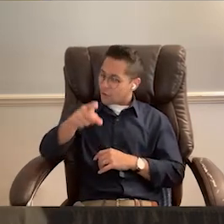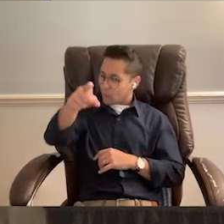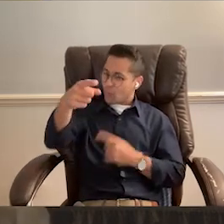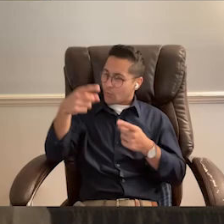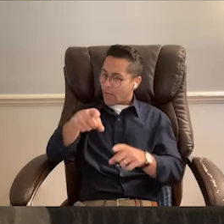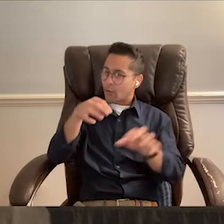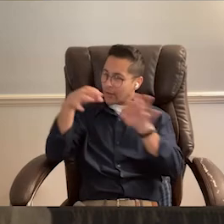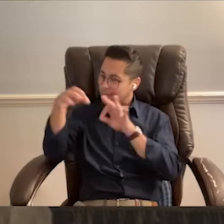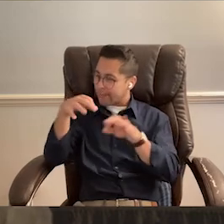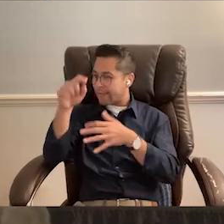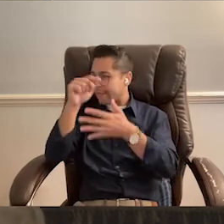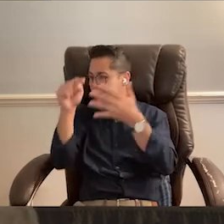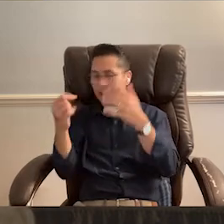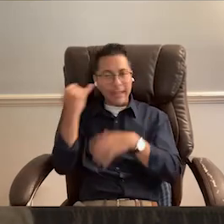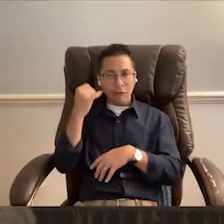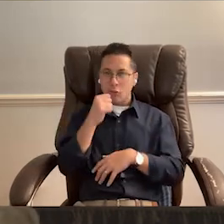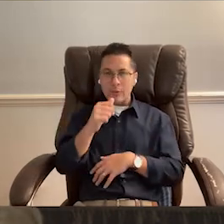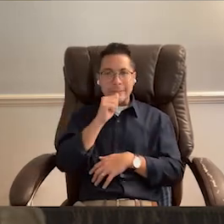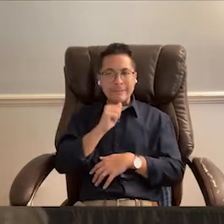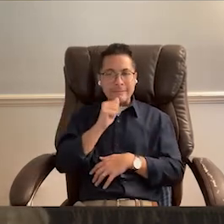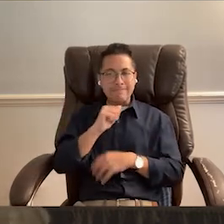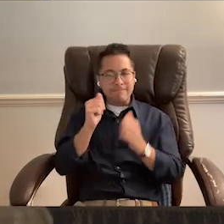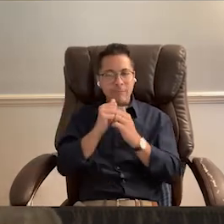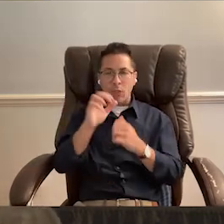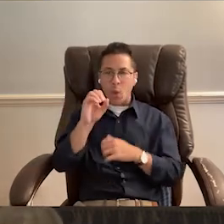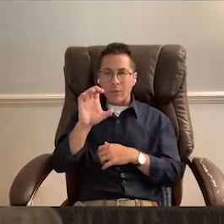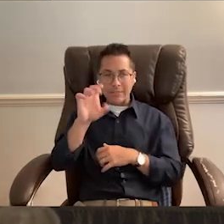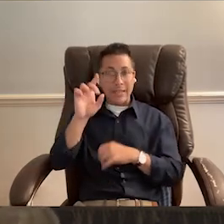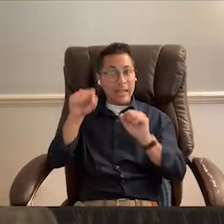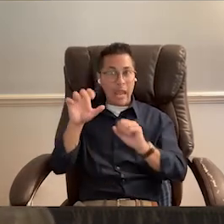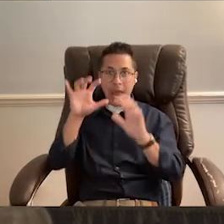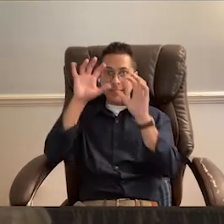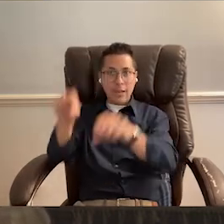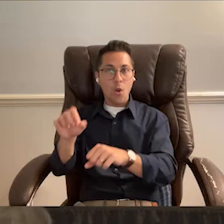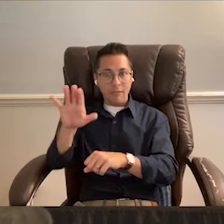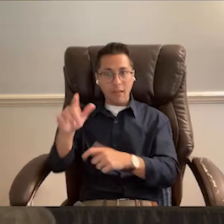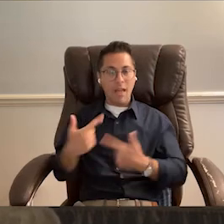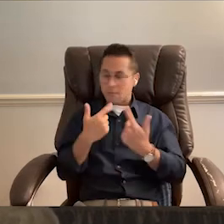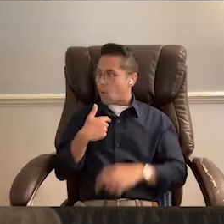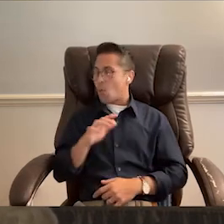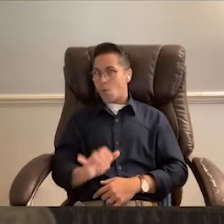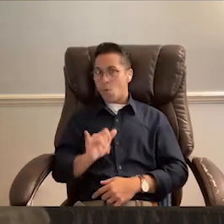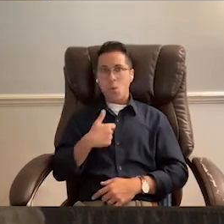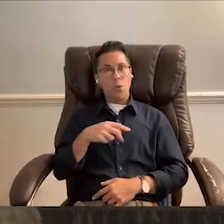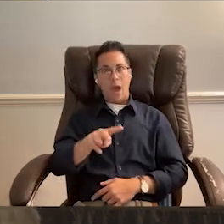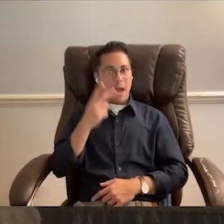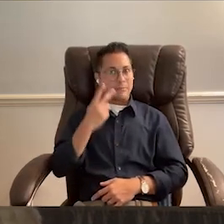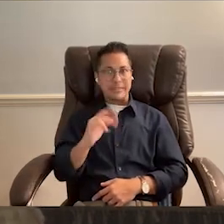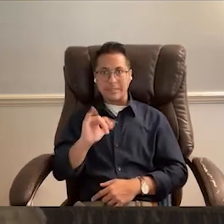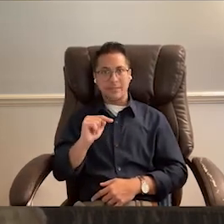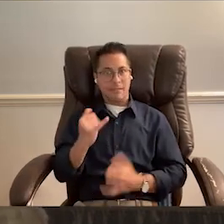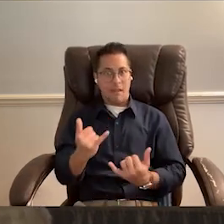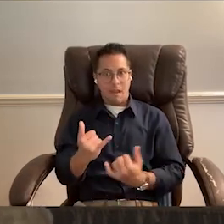her. So, Yeah, it was sort of when you were going through the thing and saying if you don't deal with the OCD, it